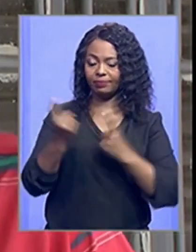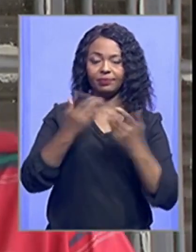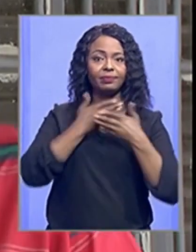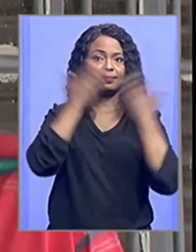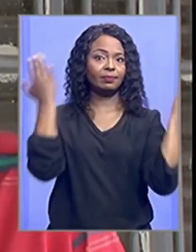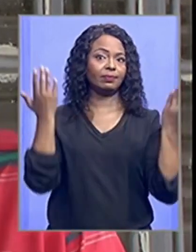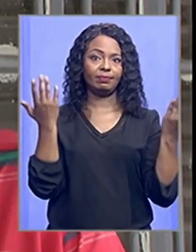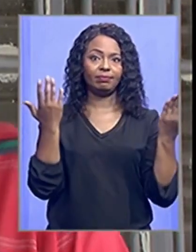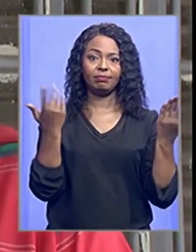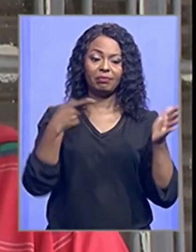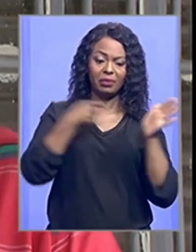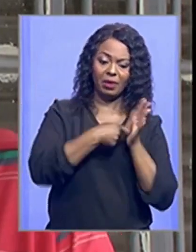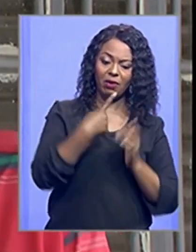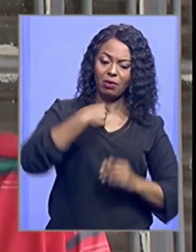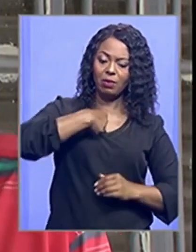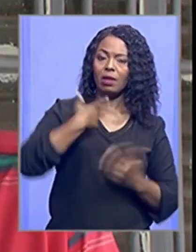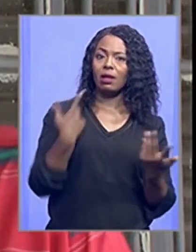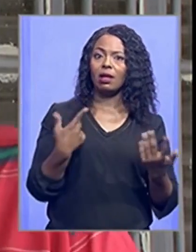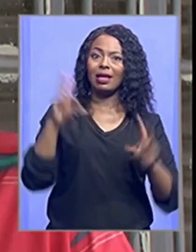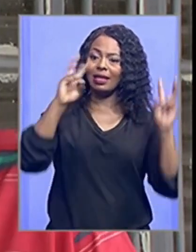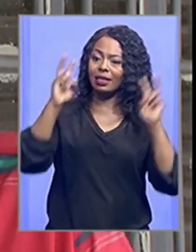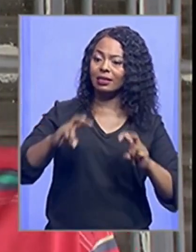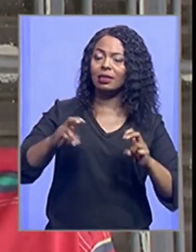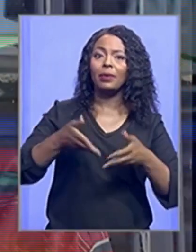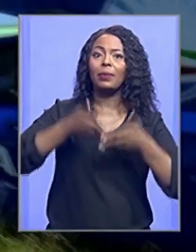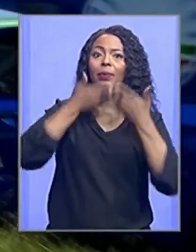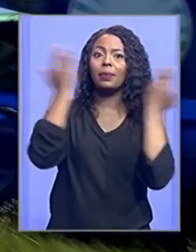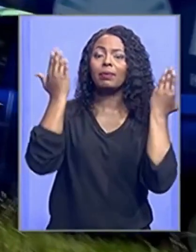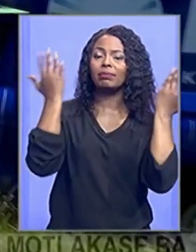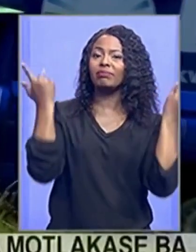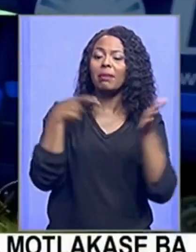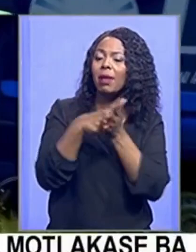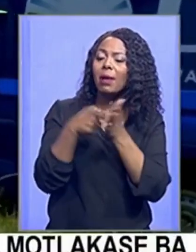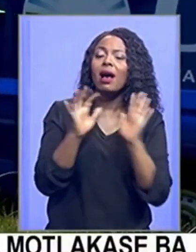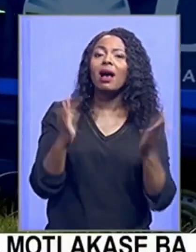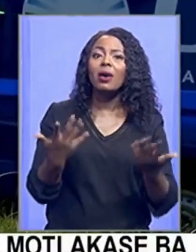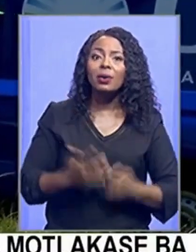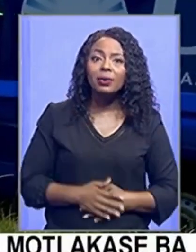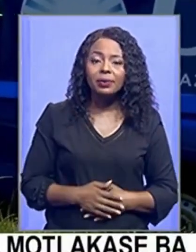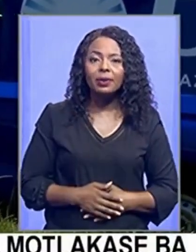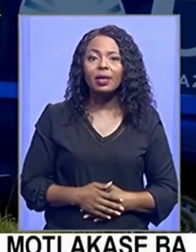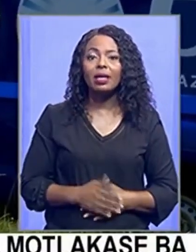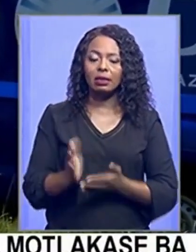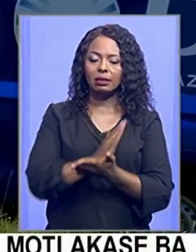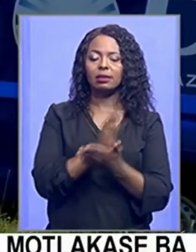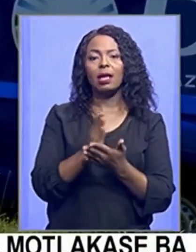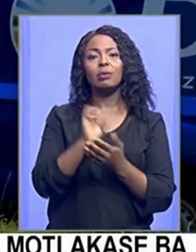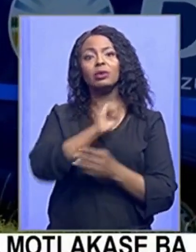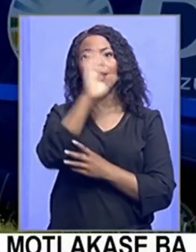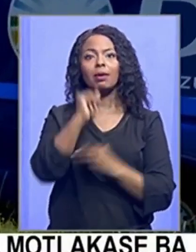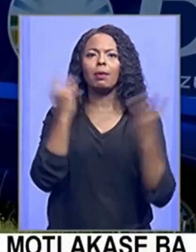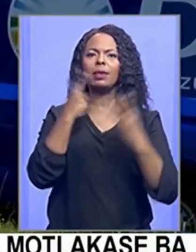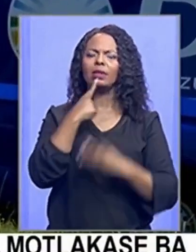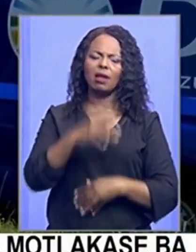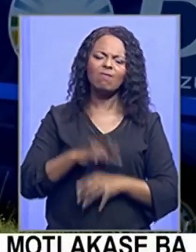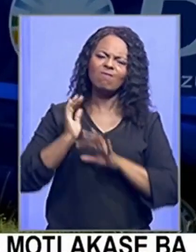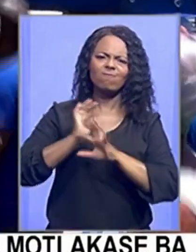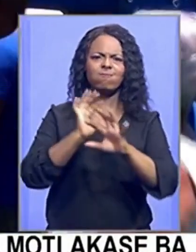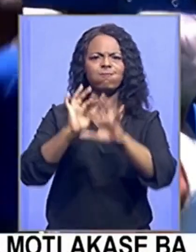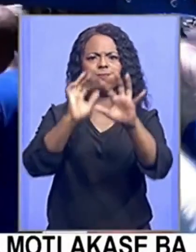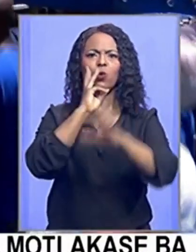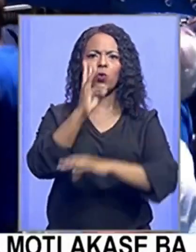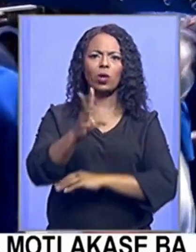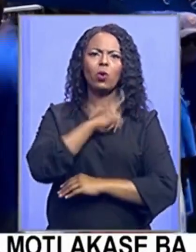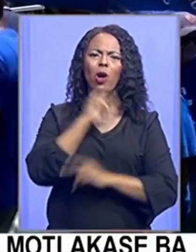from you when they don't have electricity with which to cook? Ama Maafrika Borwa a tshosetsa ka ho tshwara mohwanto naha bophara kgahlano le ho